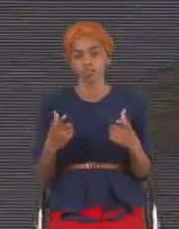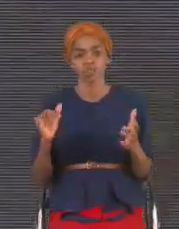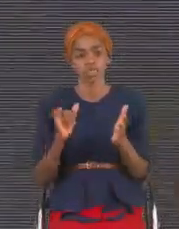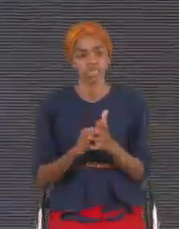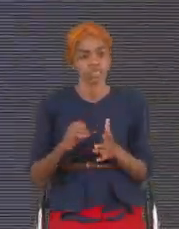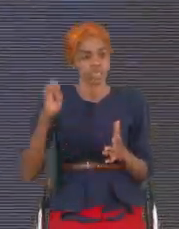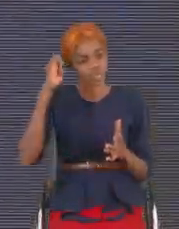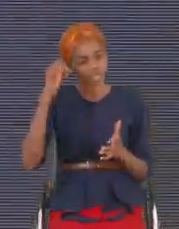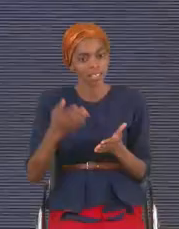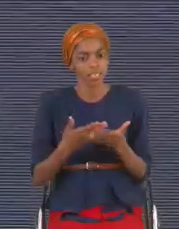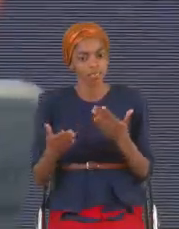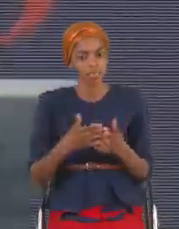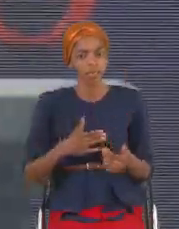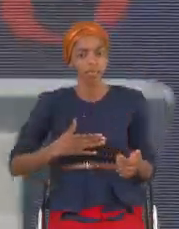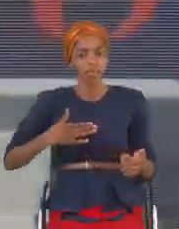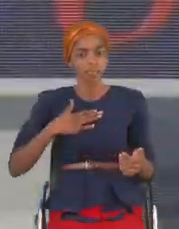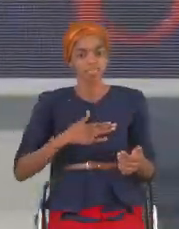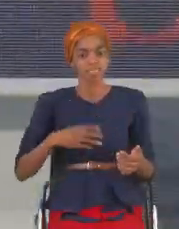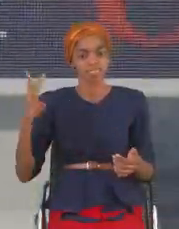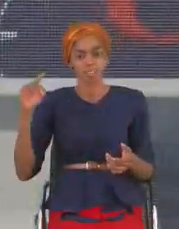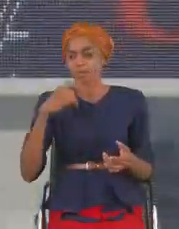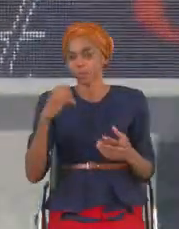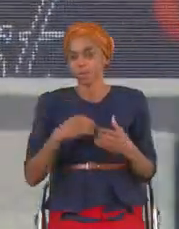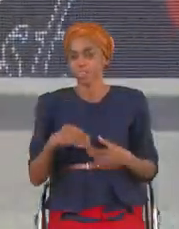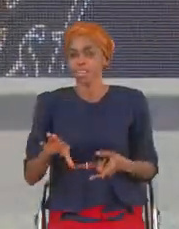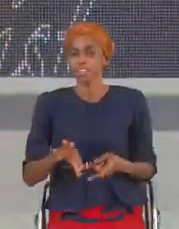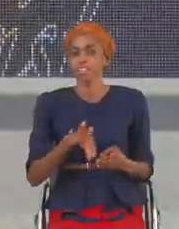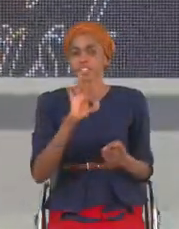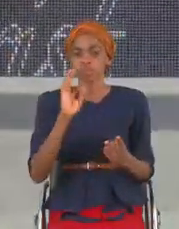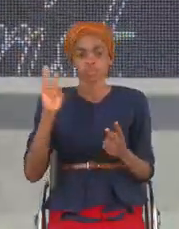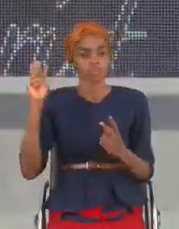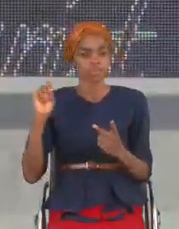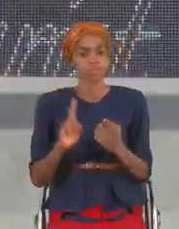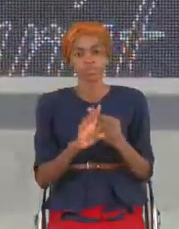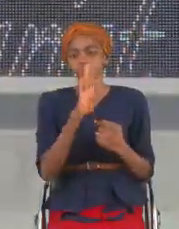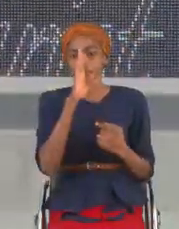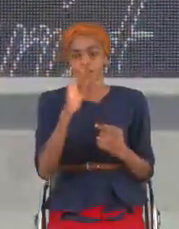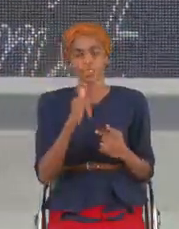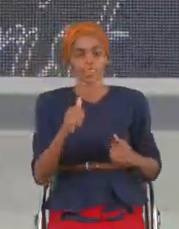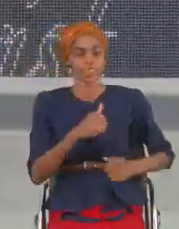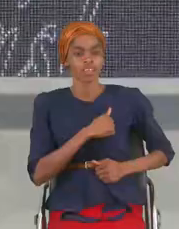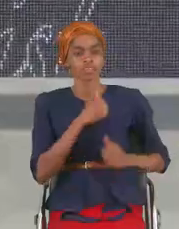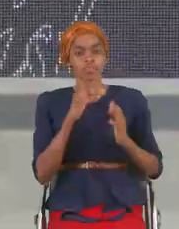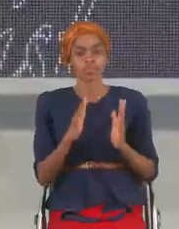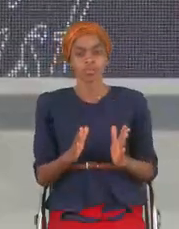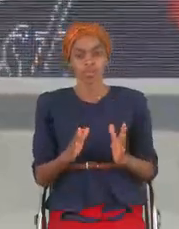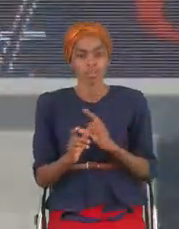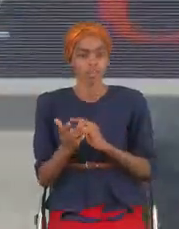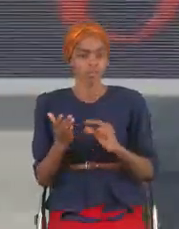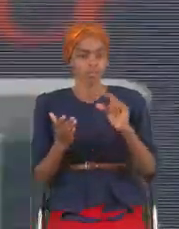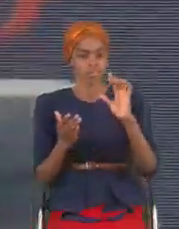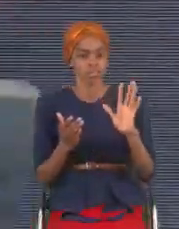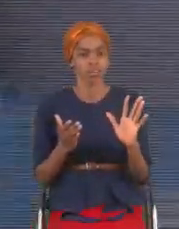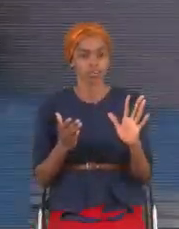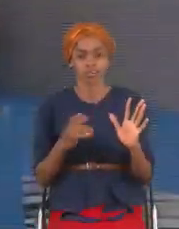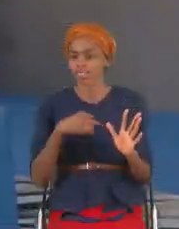may please him who has chosen him to be a soldier verse 5,